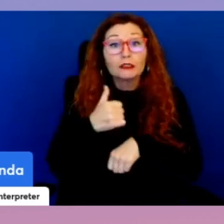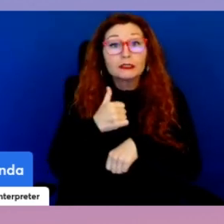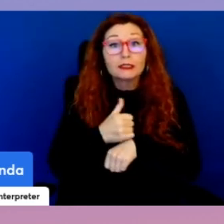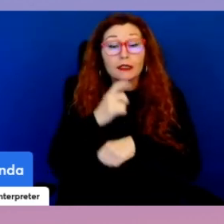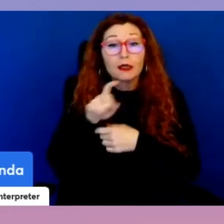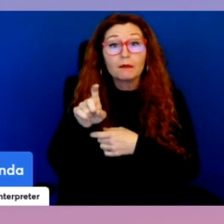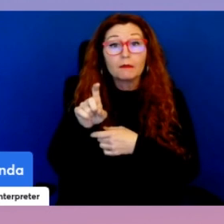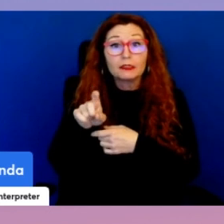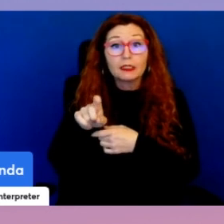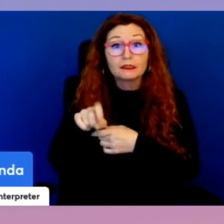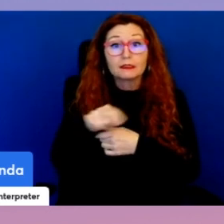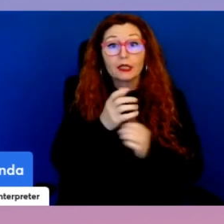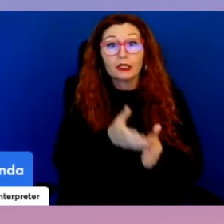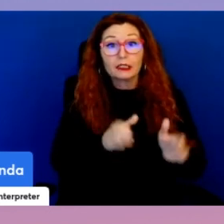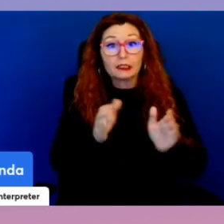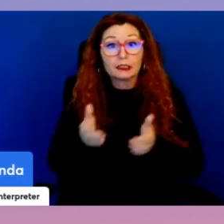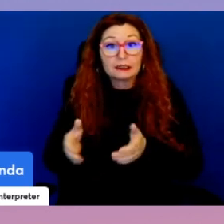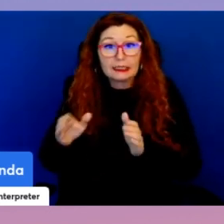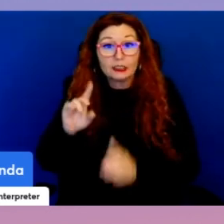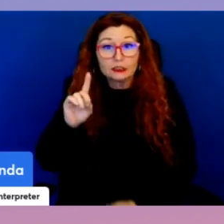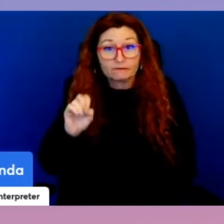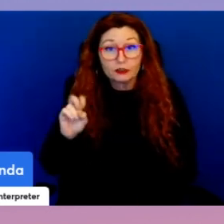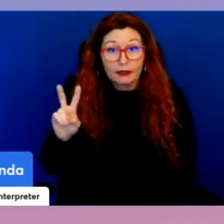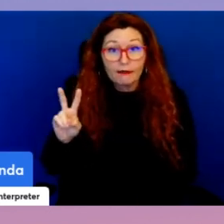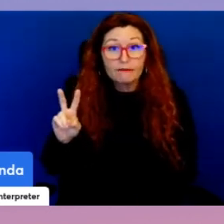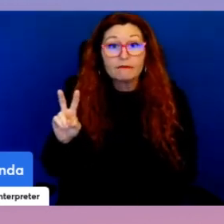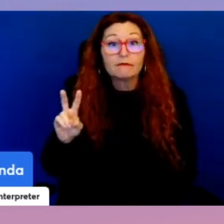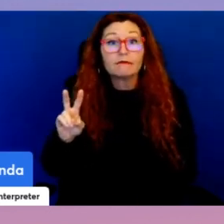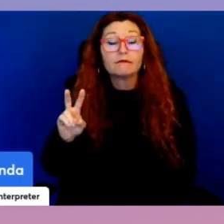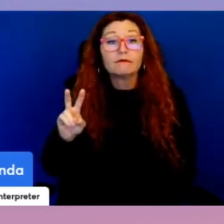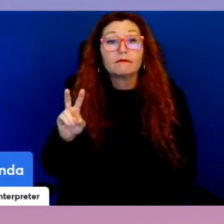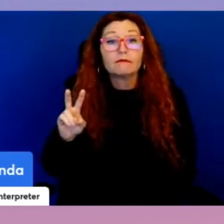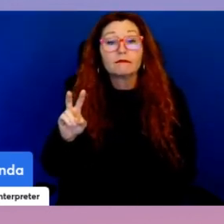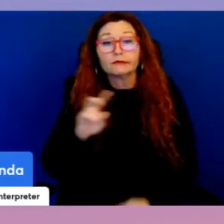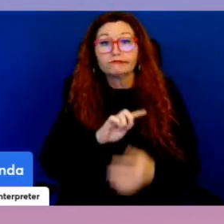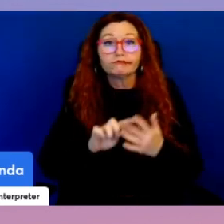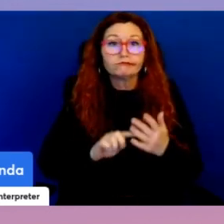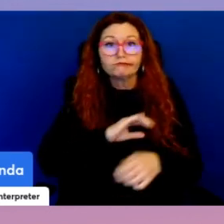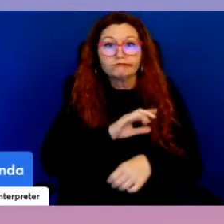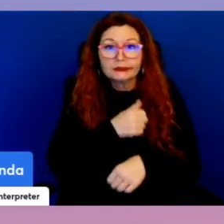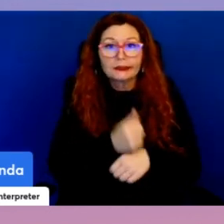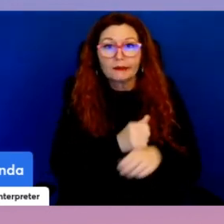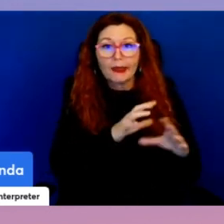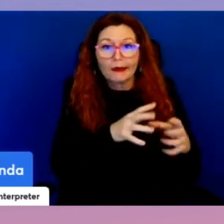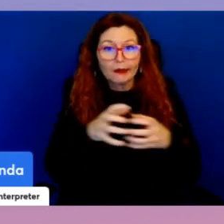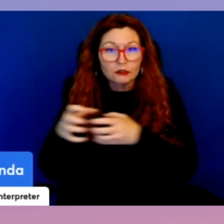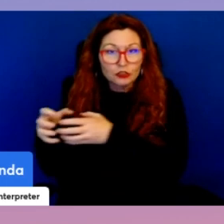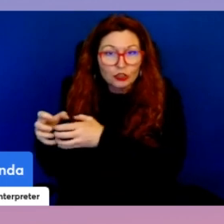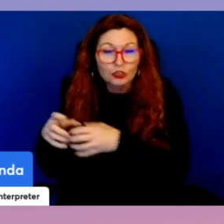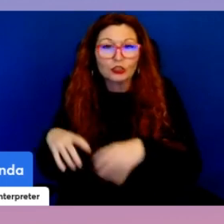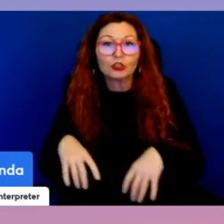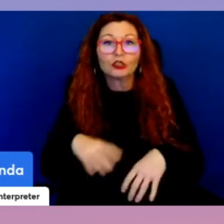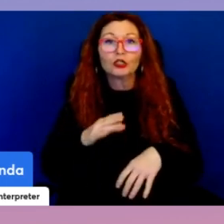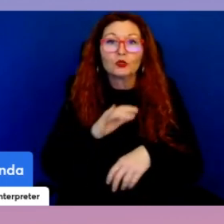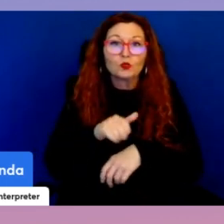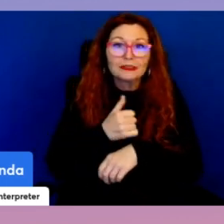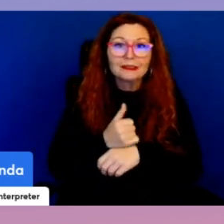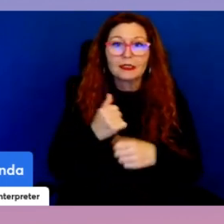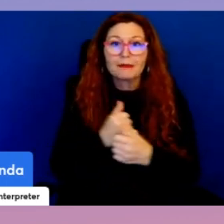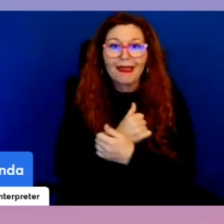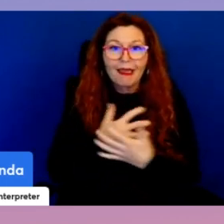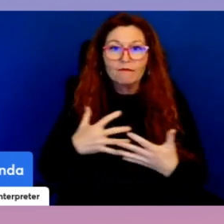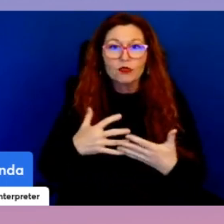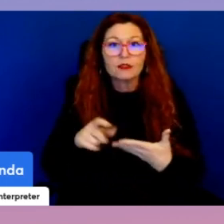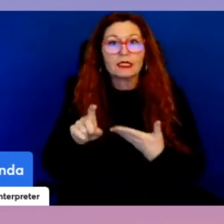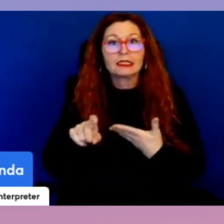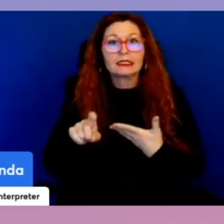necessary dev containers that will set up a Minikube Kubernetes cluster. It will set up really everything that's needed